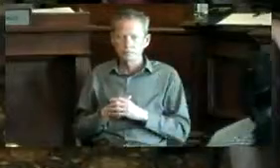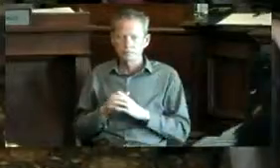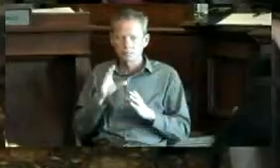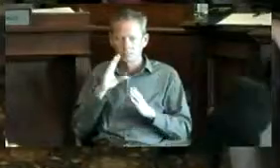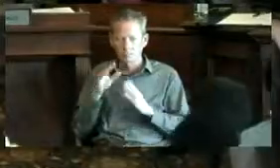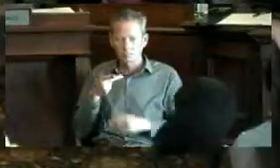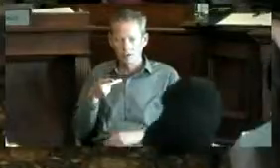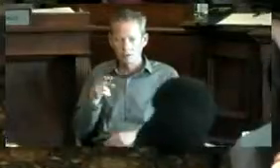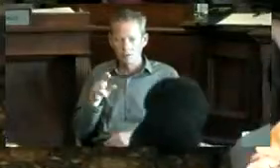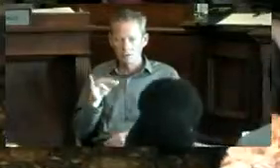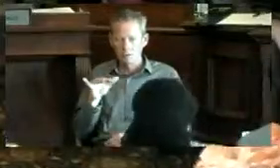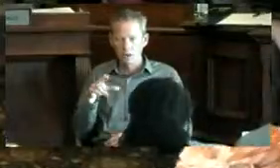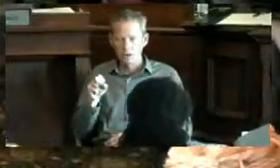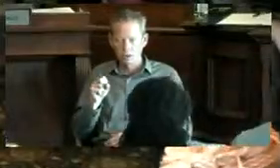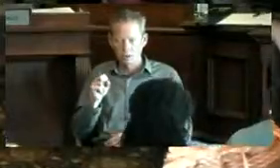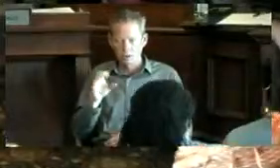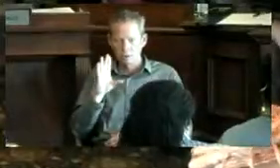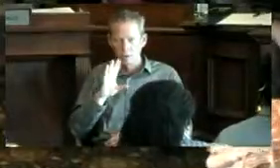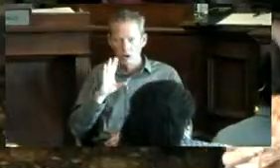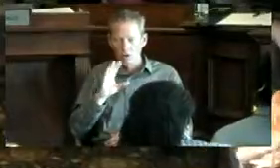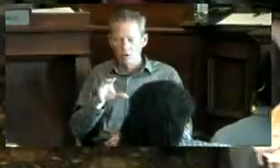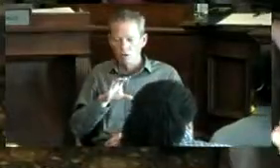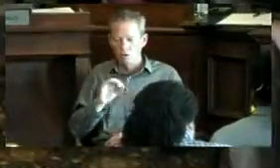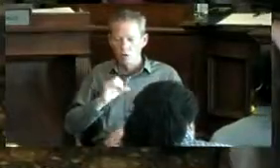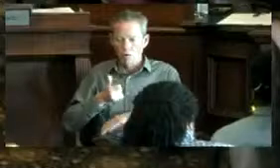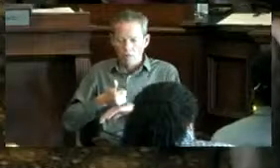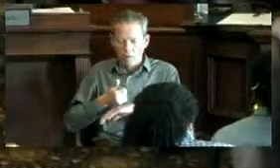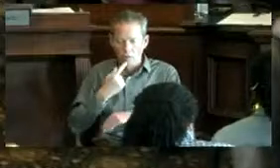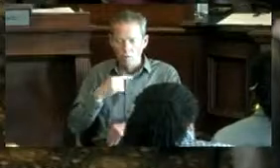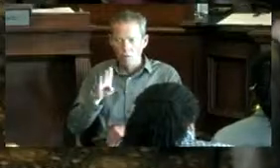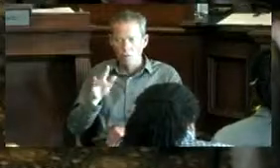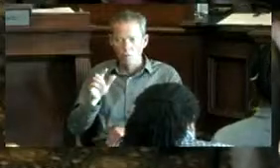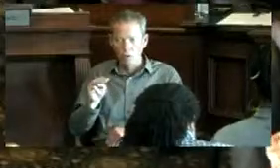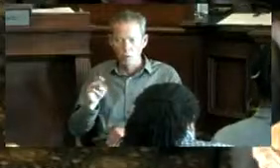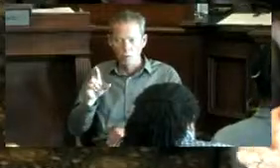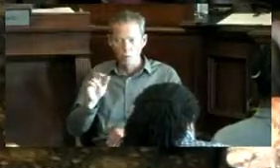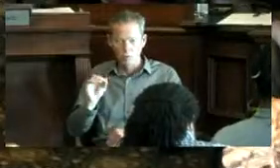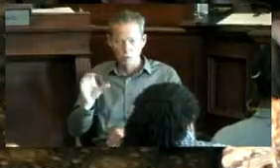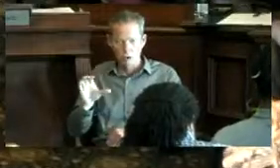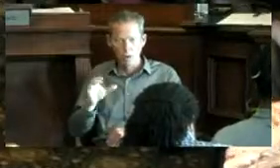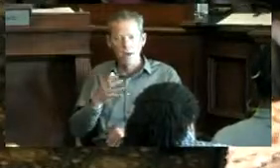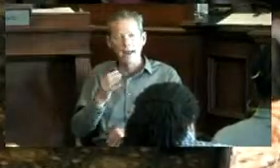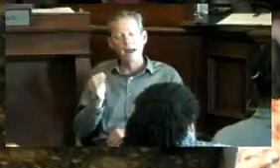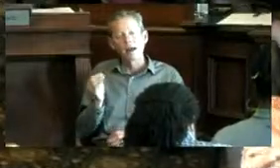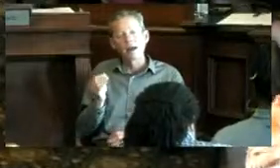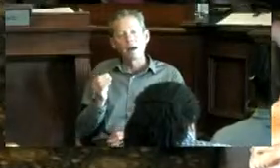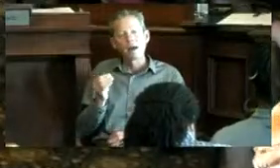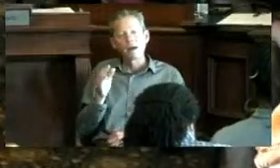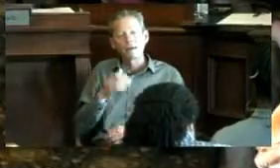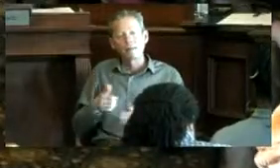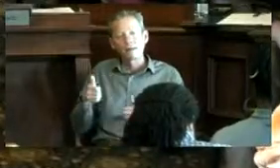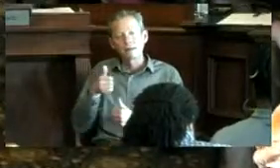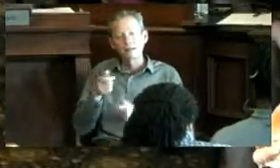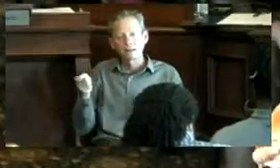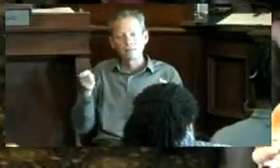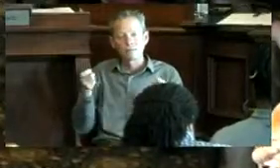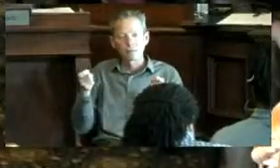Hi, I'm Precious Brown, the co-founder for Bloom Rock and the